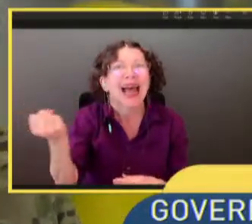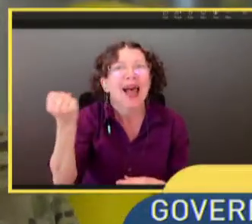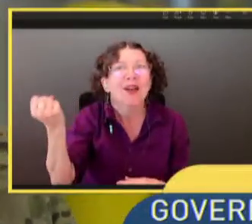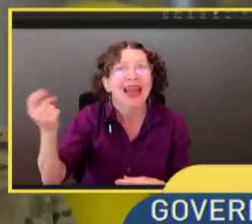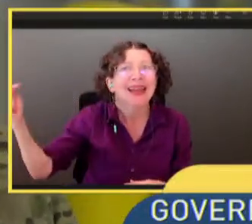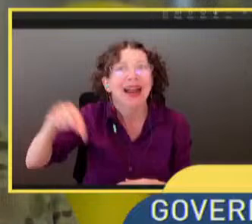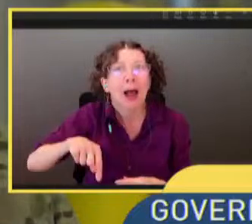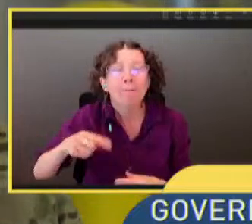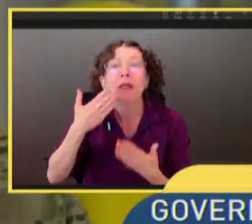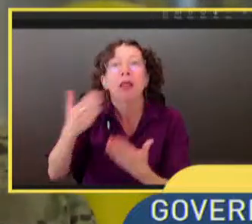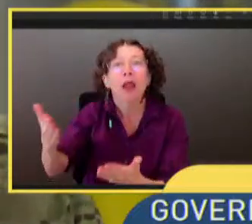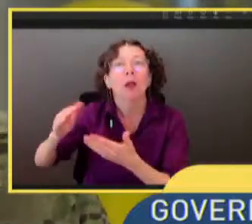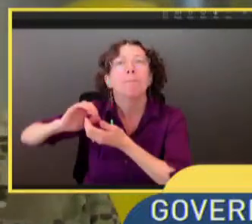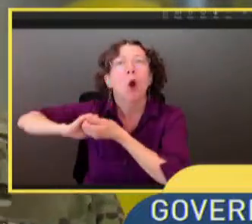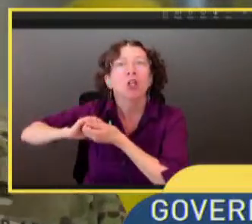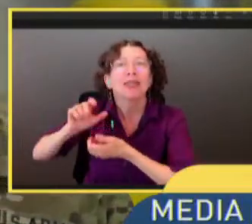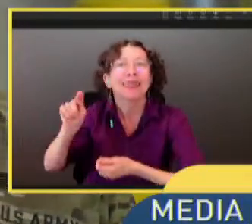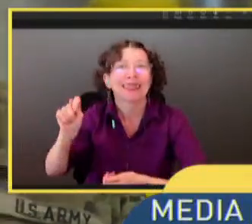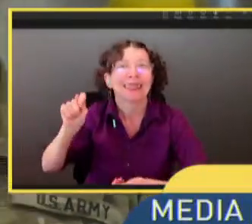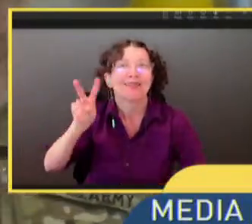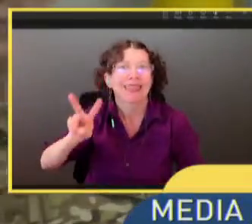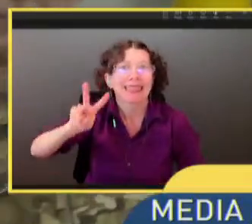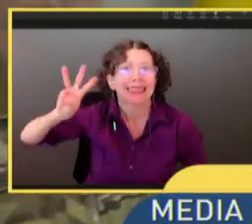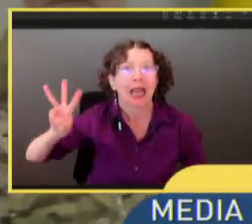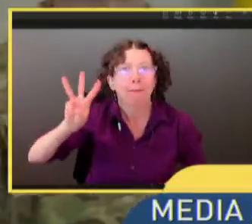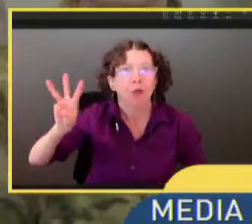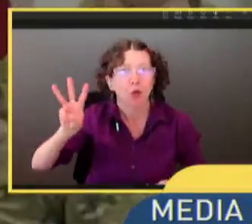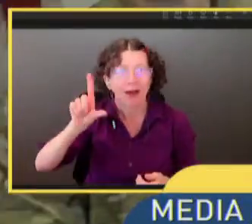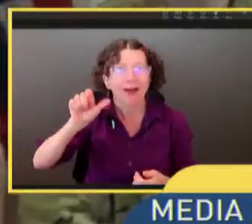on that? Great. Any other questions?